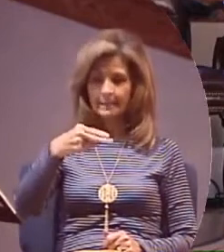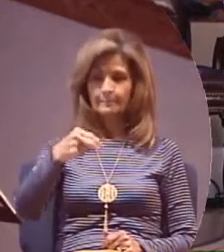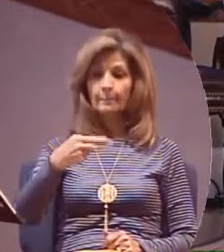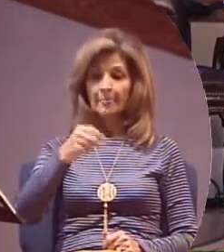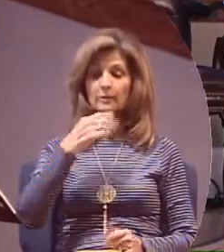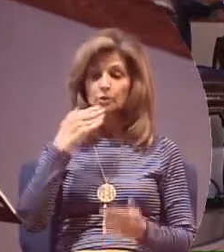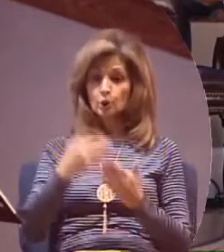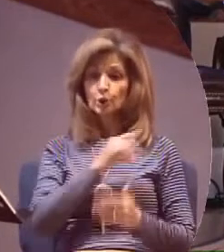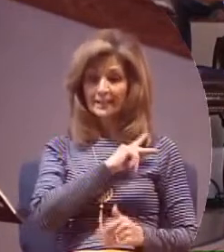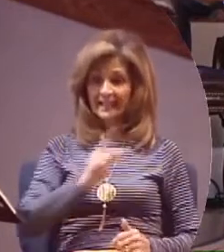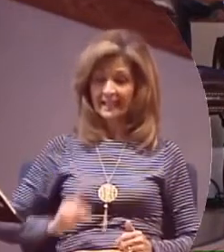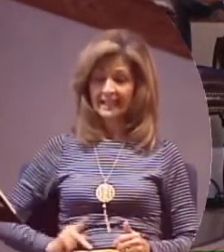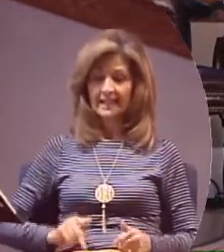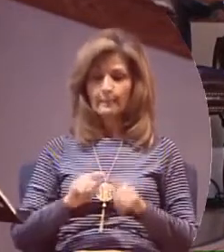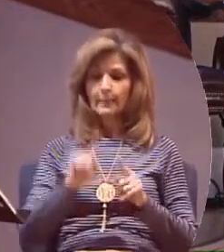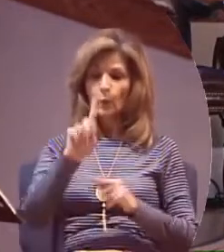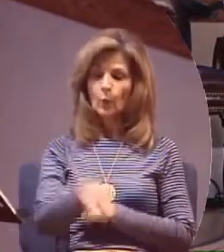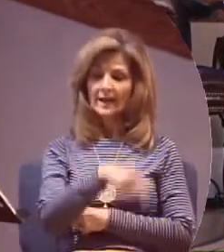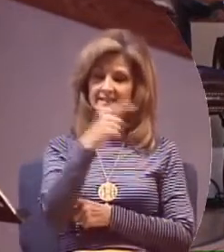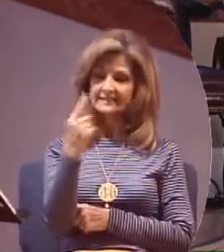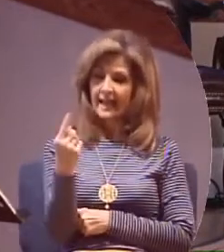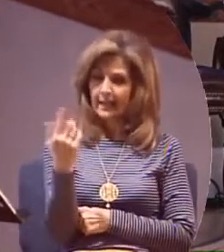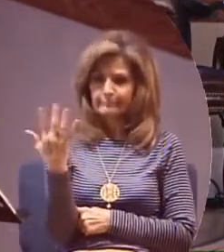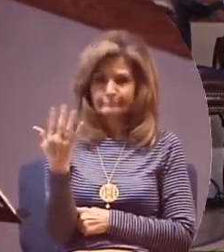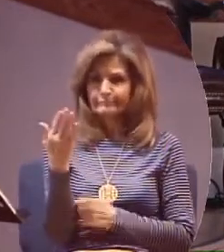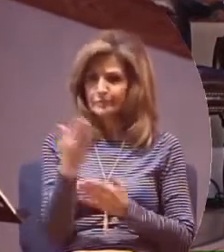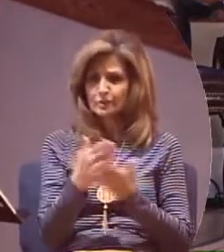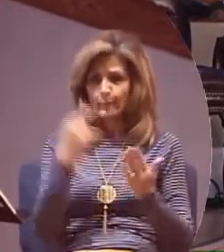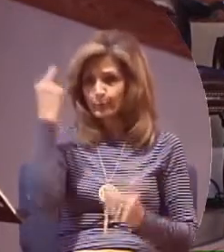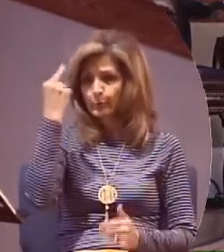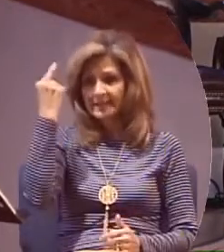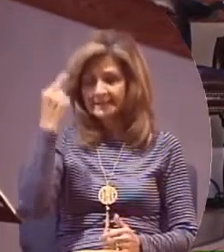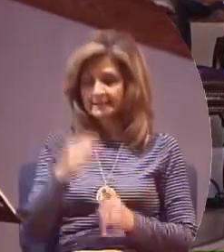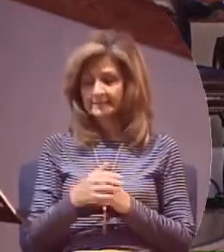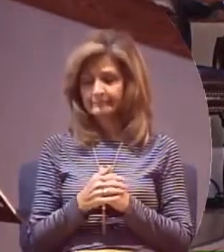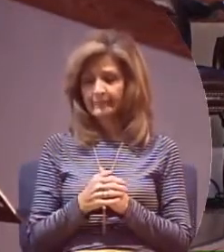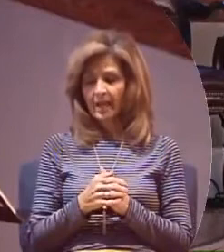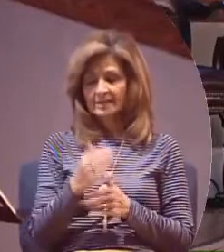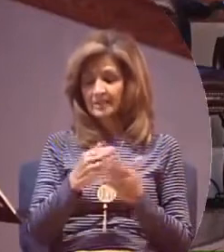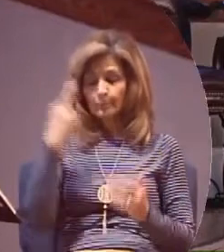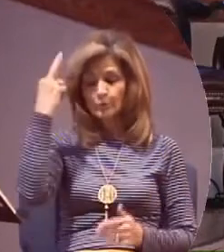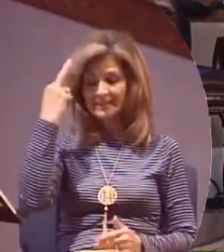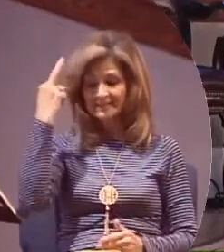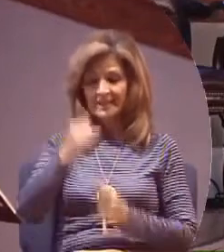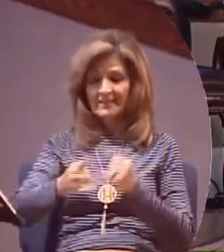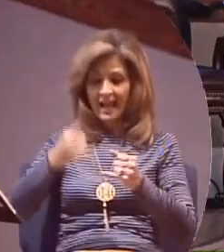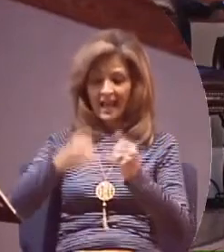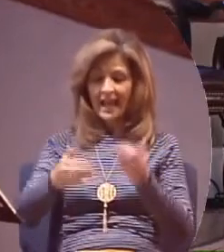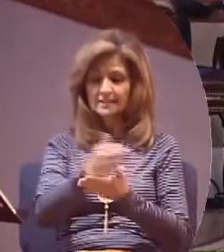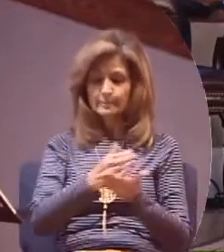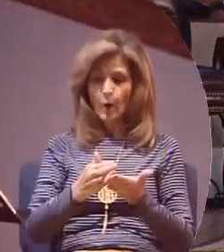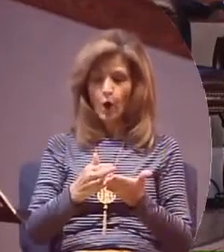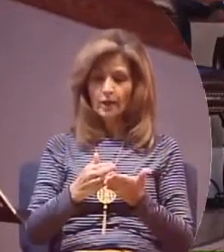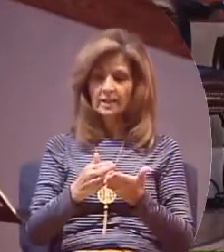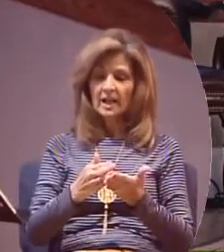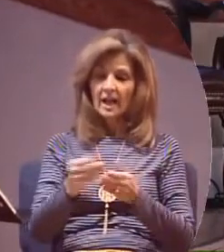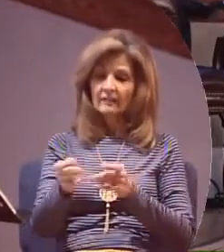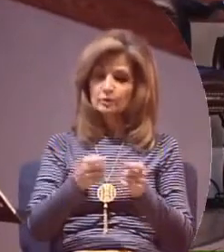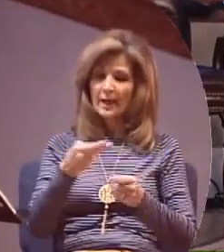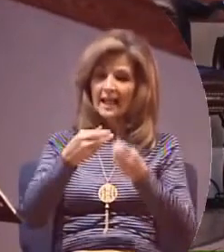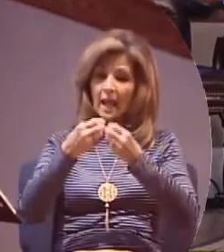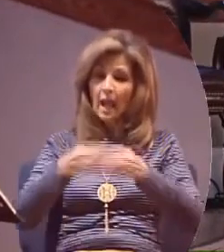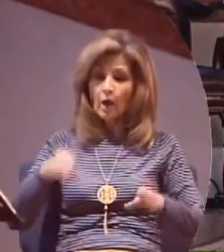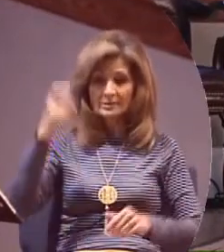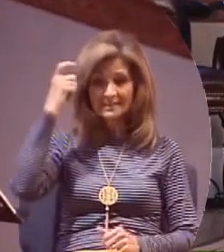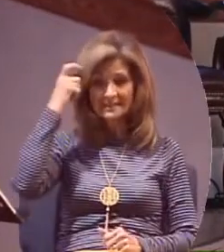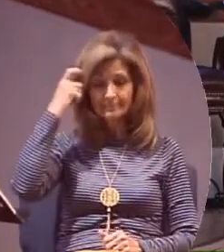a good king. But one day, for some reason, in the latter years of his reign, he lost his mind.